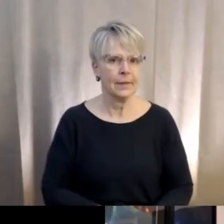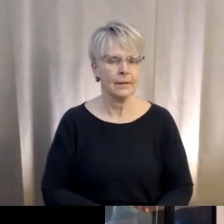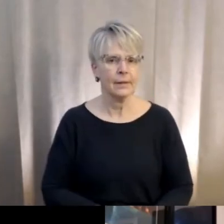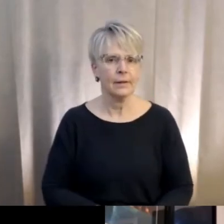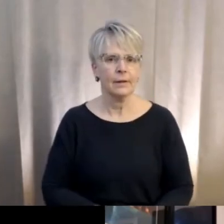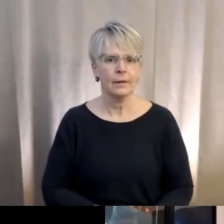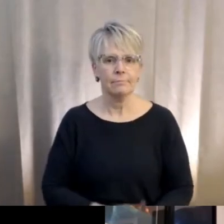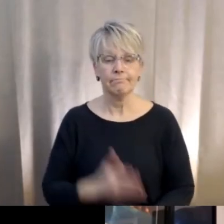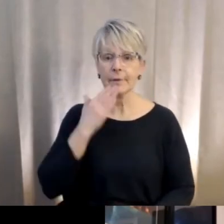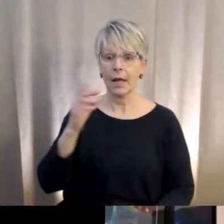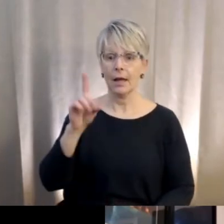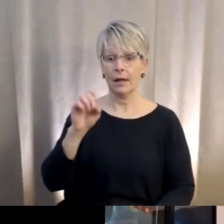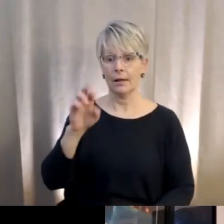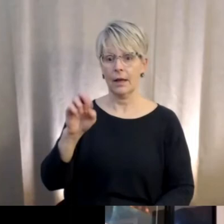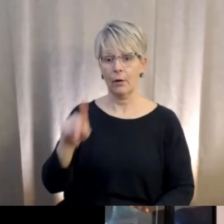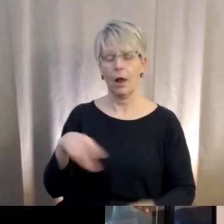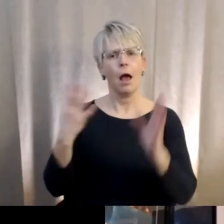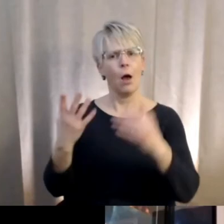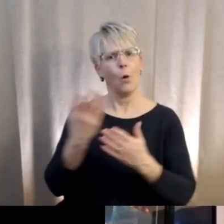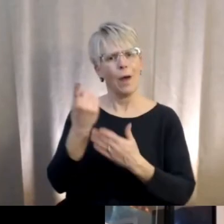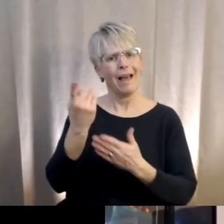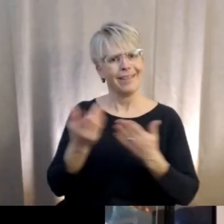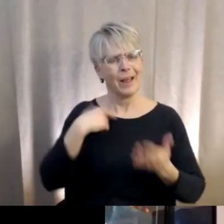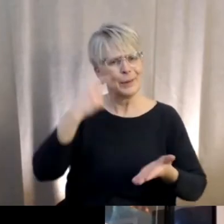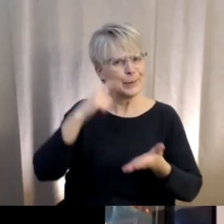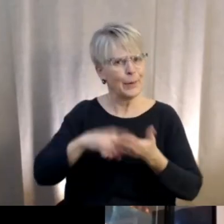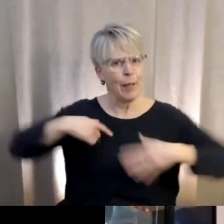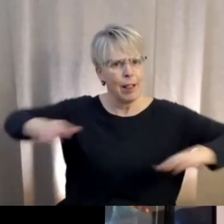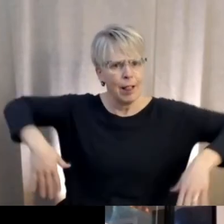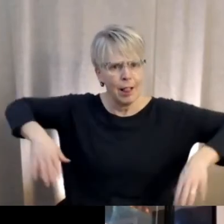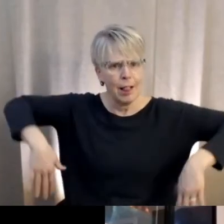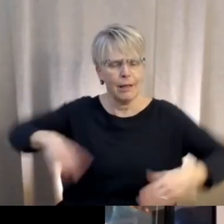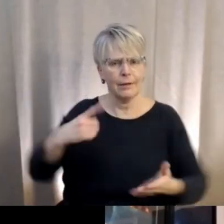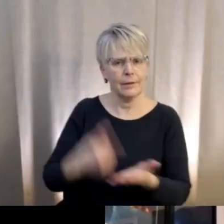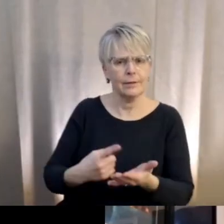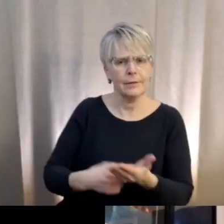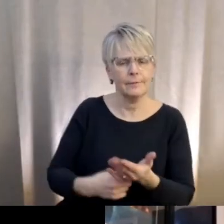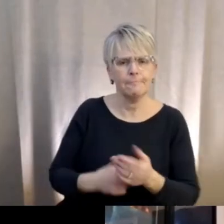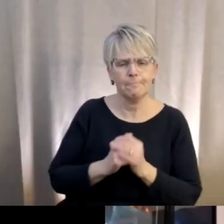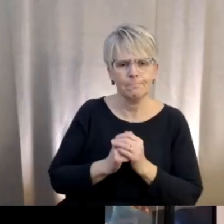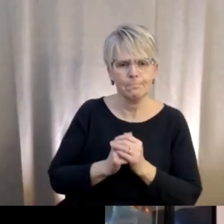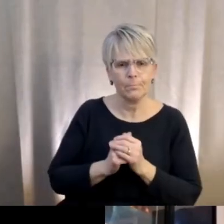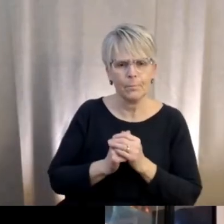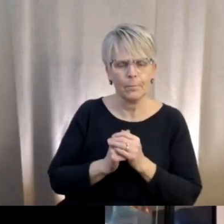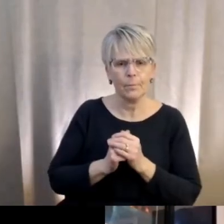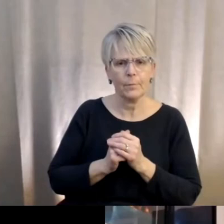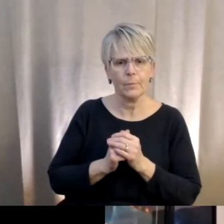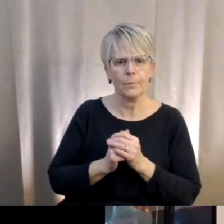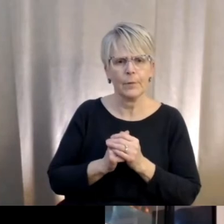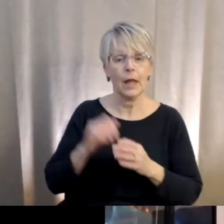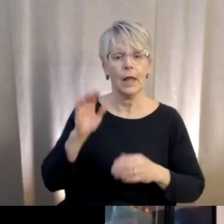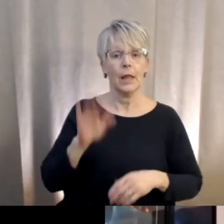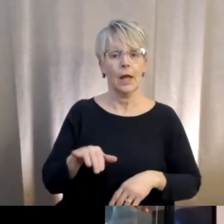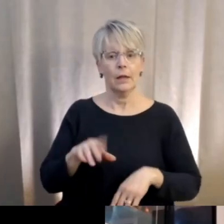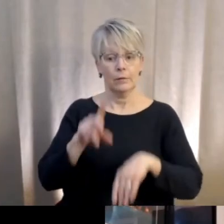Thanks, Derek. One thing that I noticed we didn't talk about particularly is the tasks that